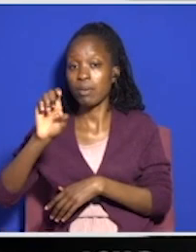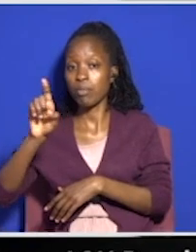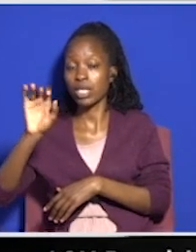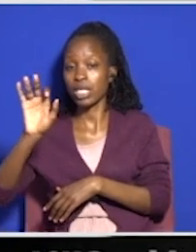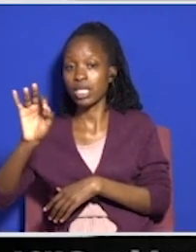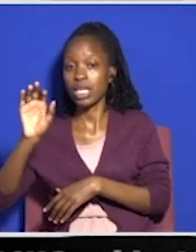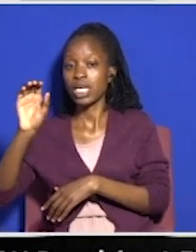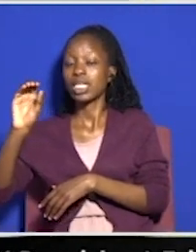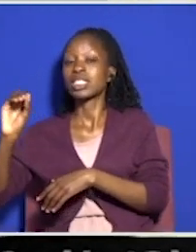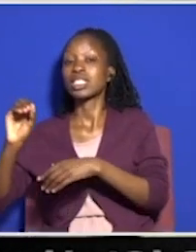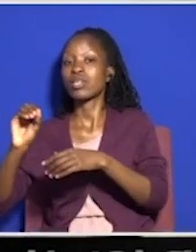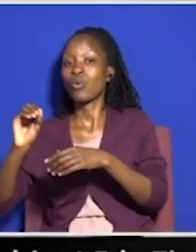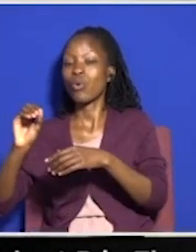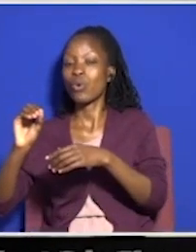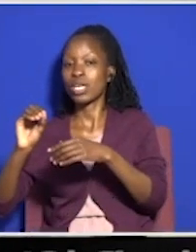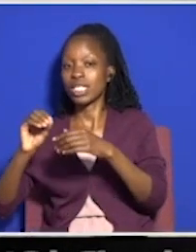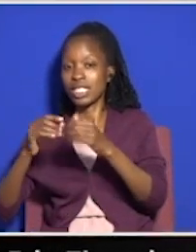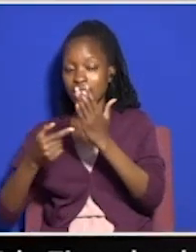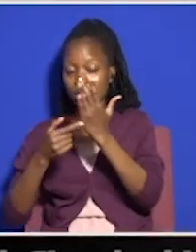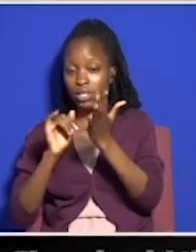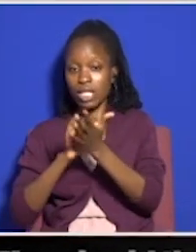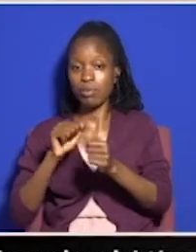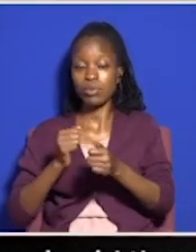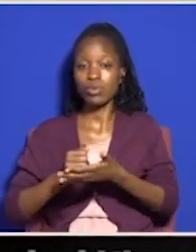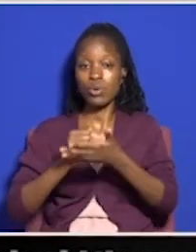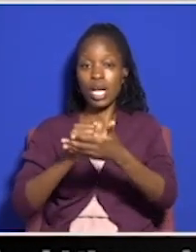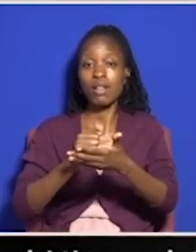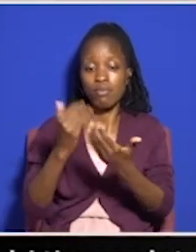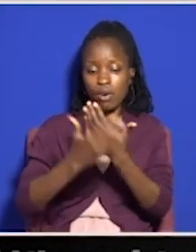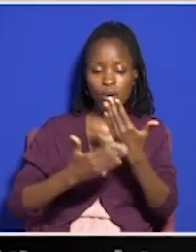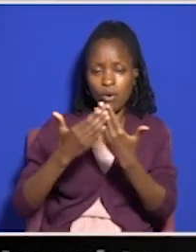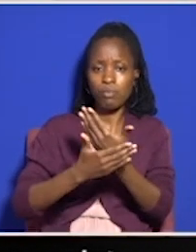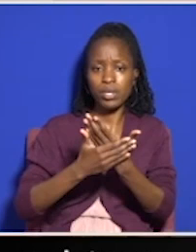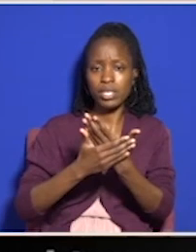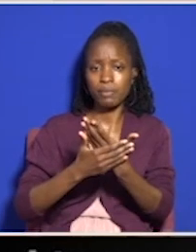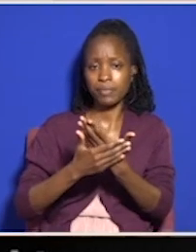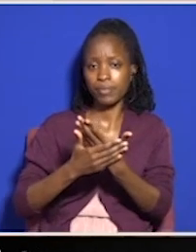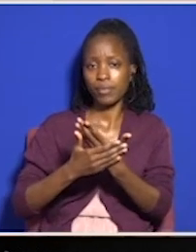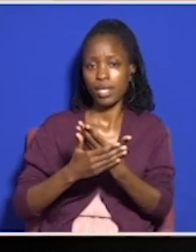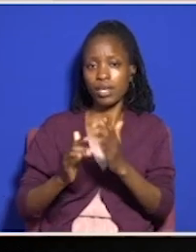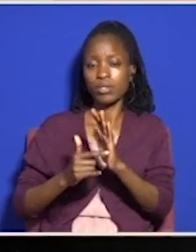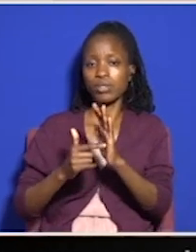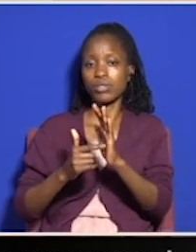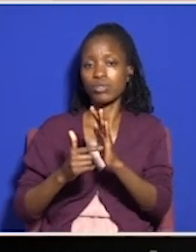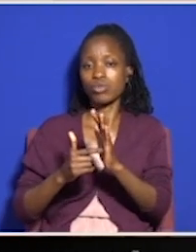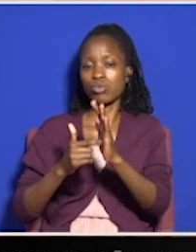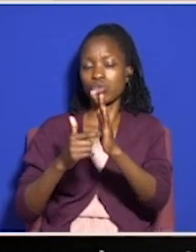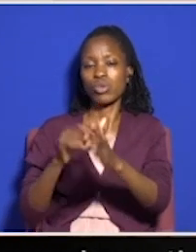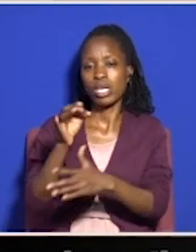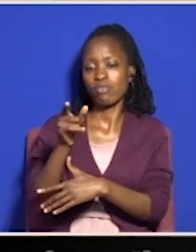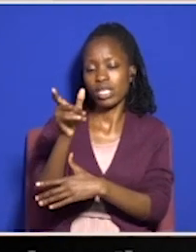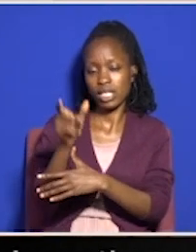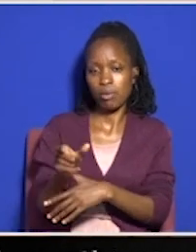WE.30 technology that can enable a computer to verify a human being, leveraging on blockchain technology.